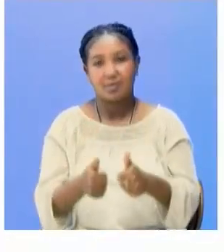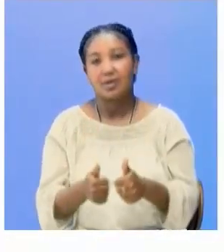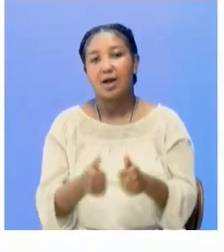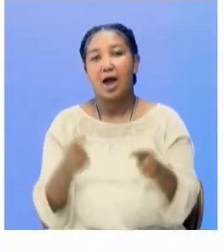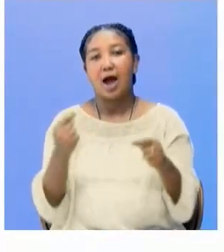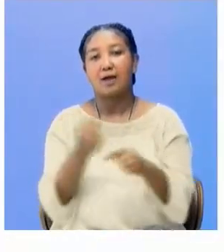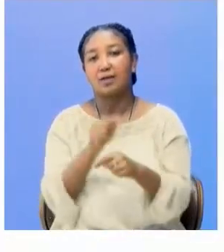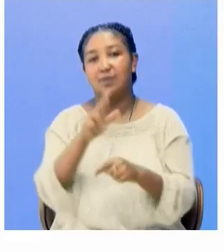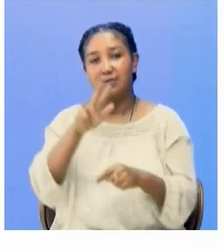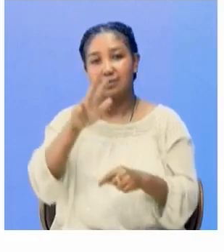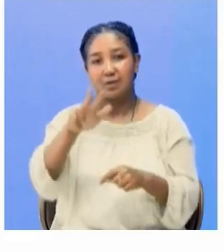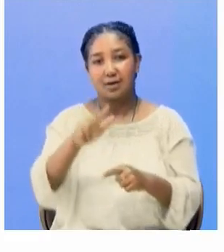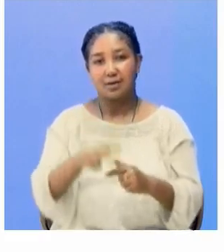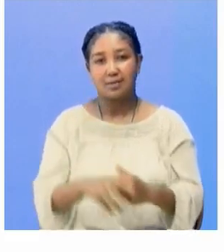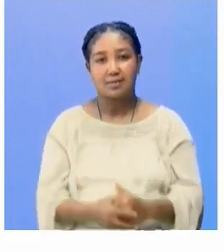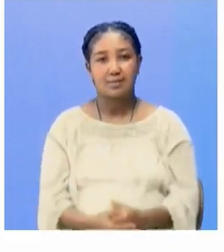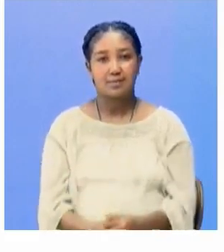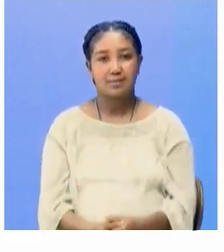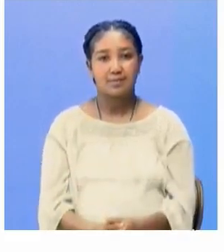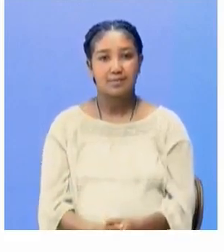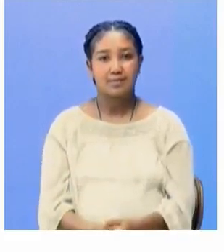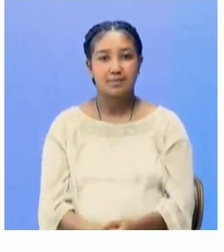3.